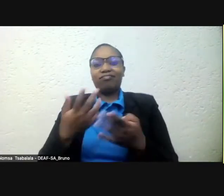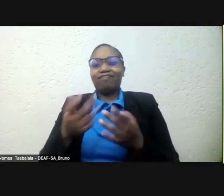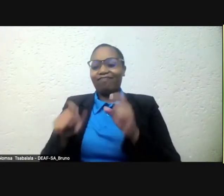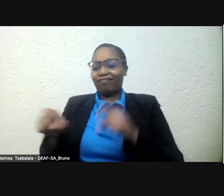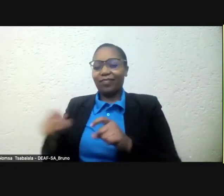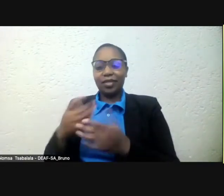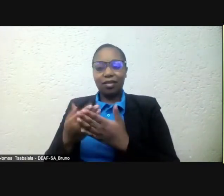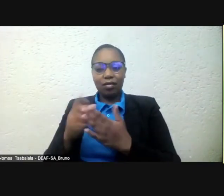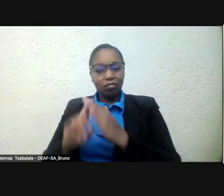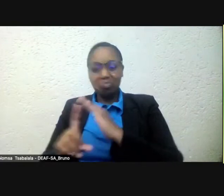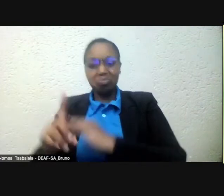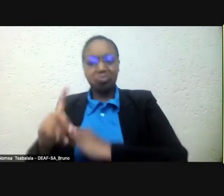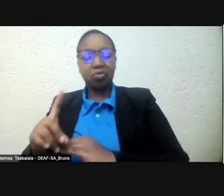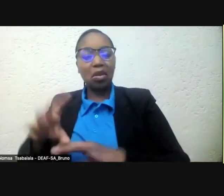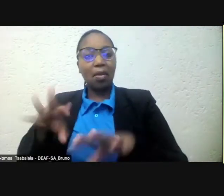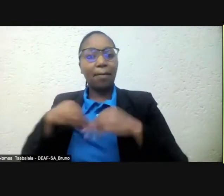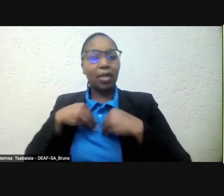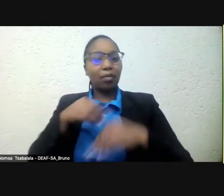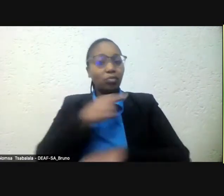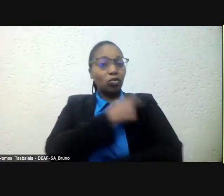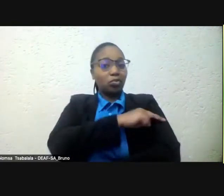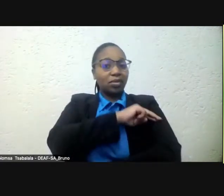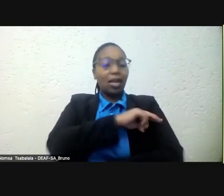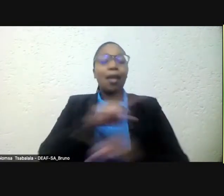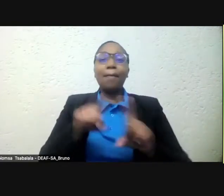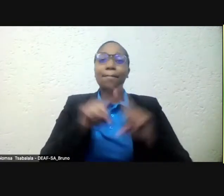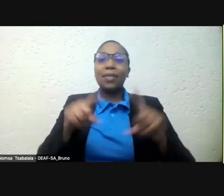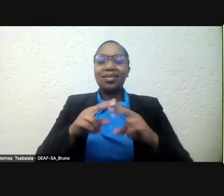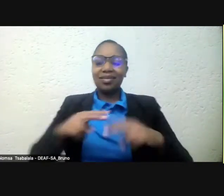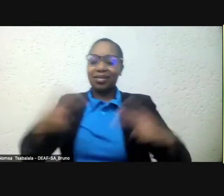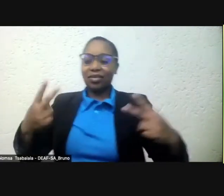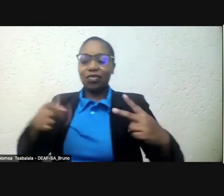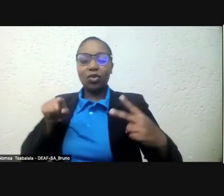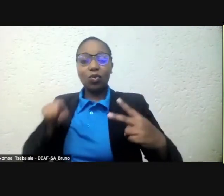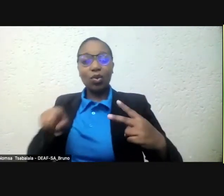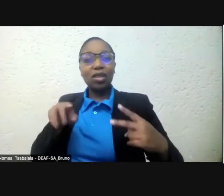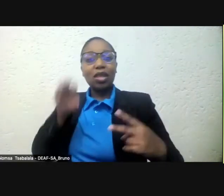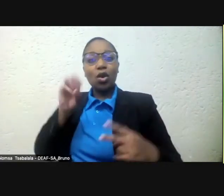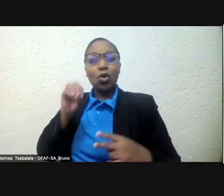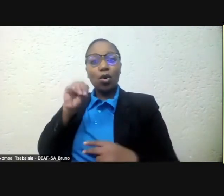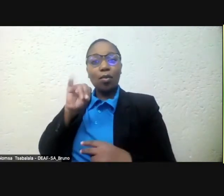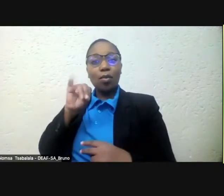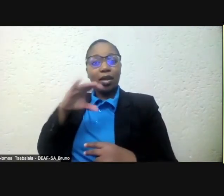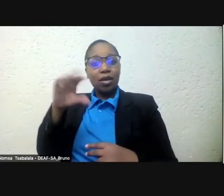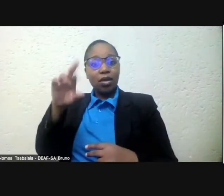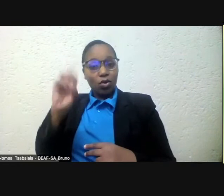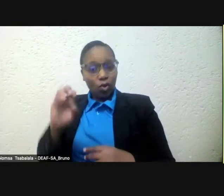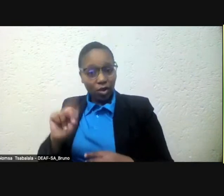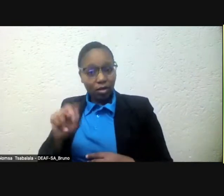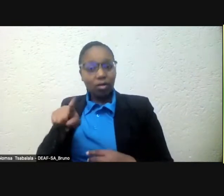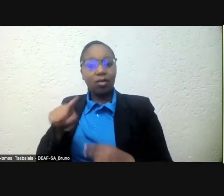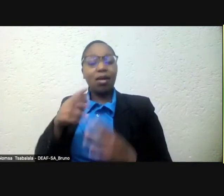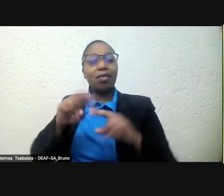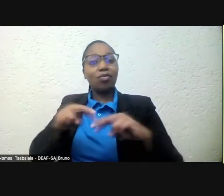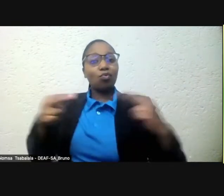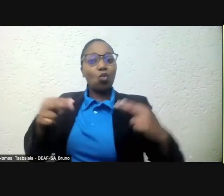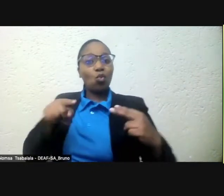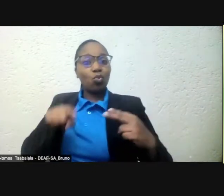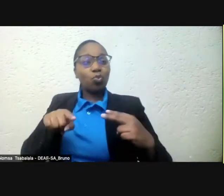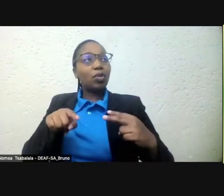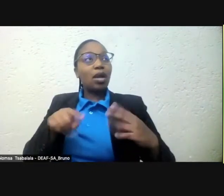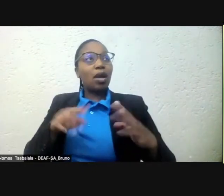a possibility that there is just a difference with this variant and in this wave, with it being more transmissible, possibly